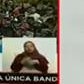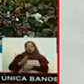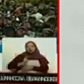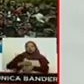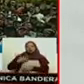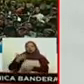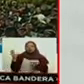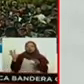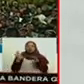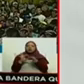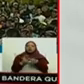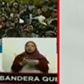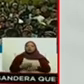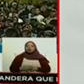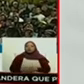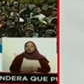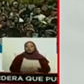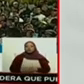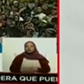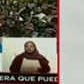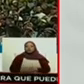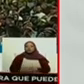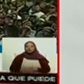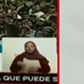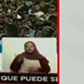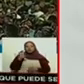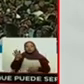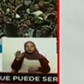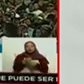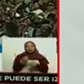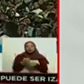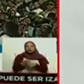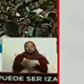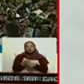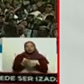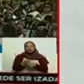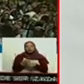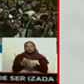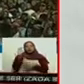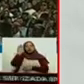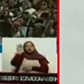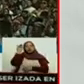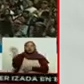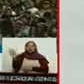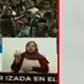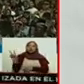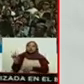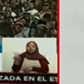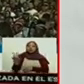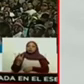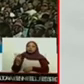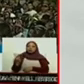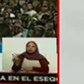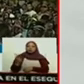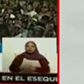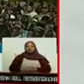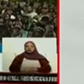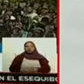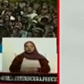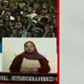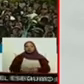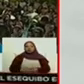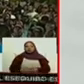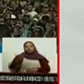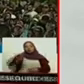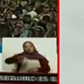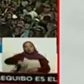Nicolas Maduro has had almost an impossible job keeping this nation of 30 million on its feet. Despite